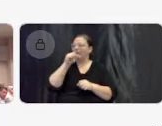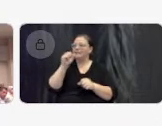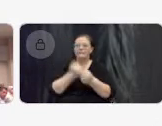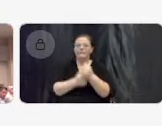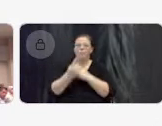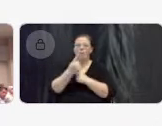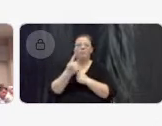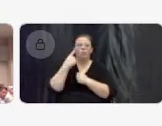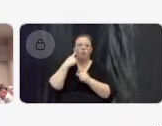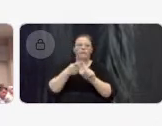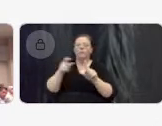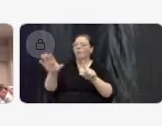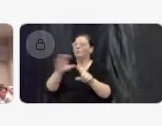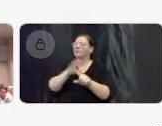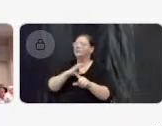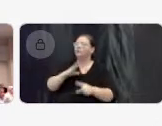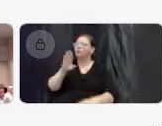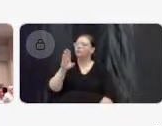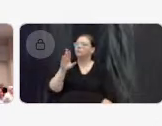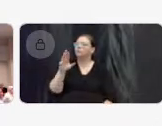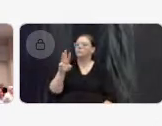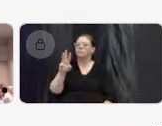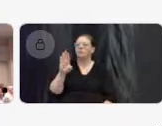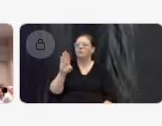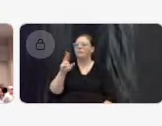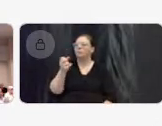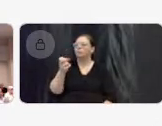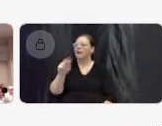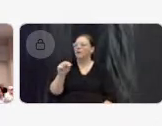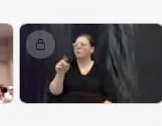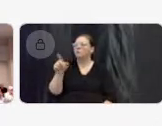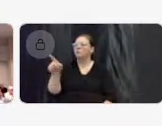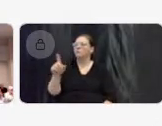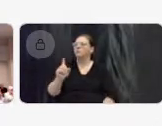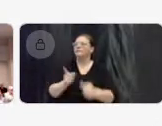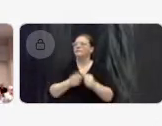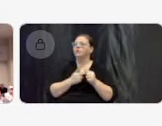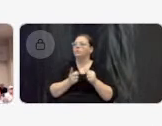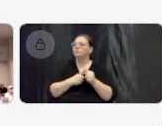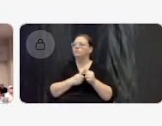Here, Commissioner Brown, go ahead. First, I need to